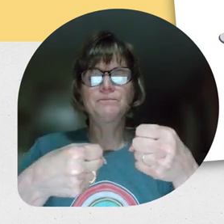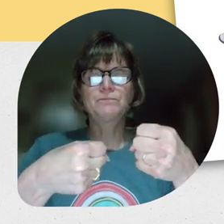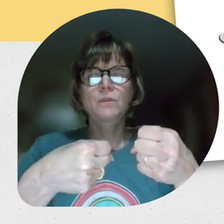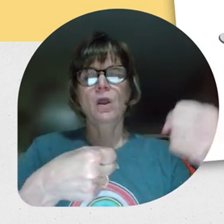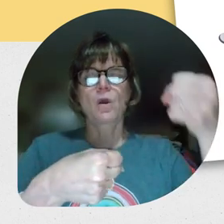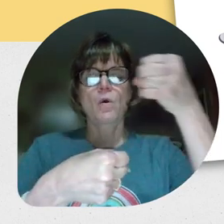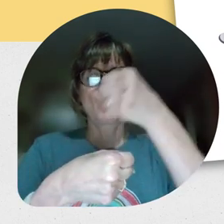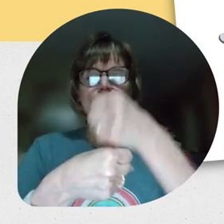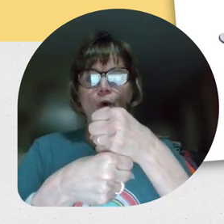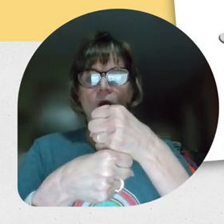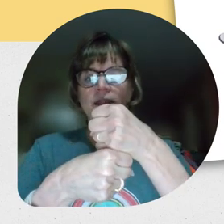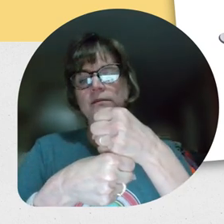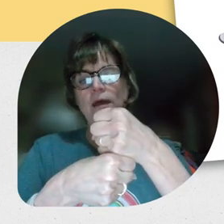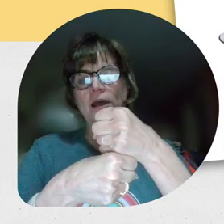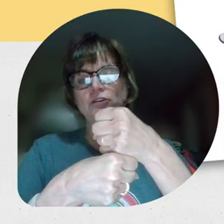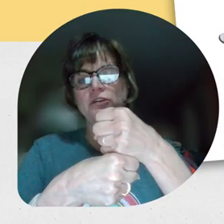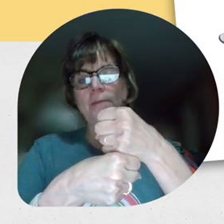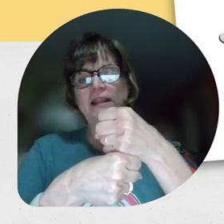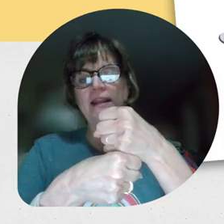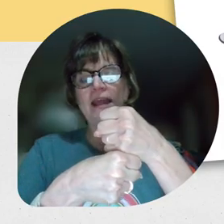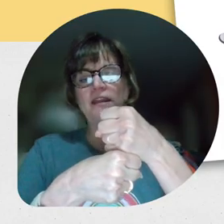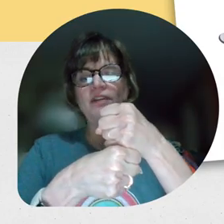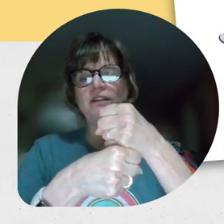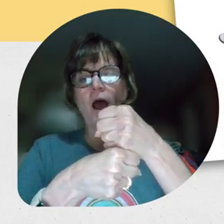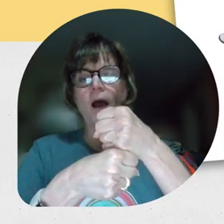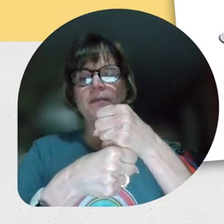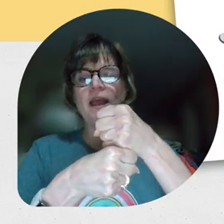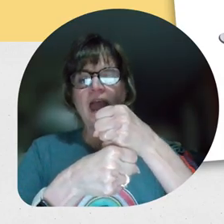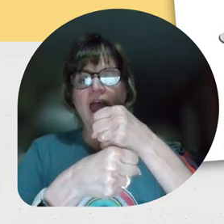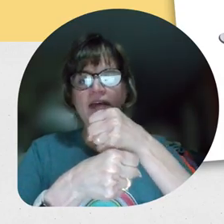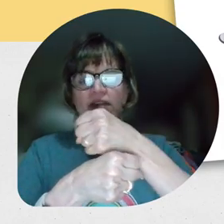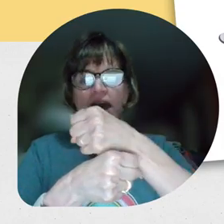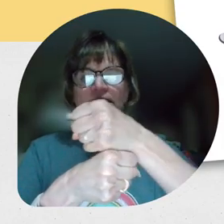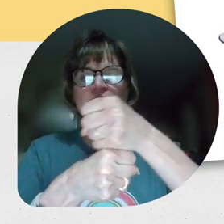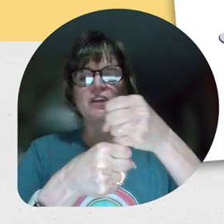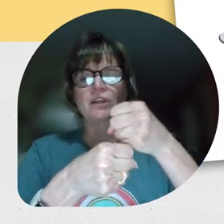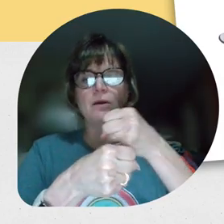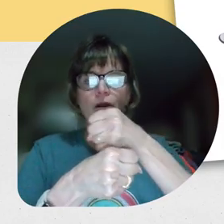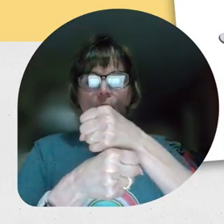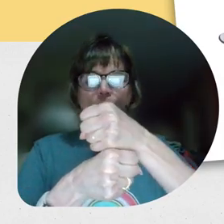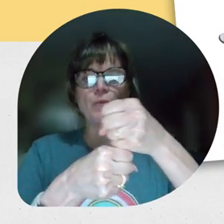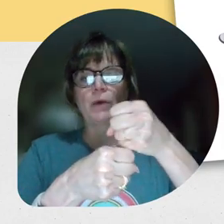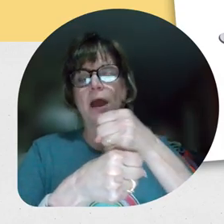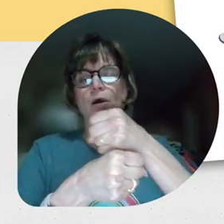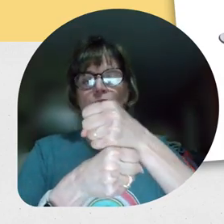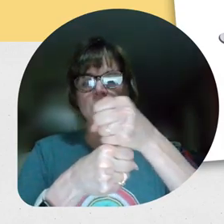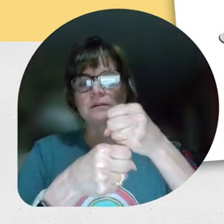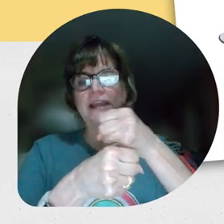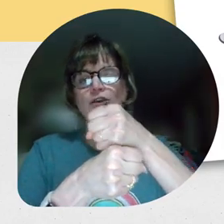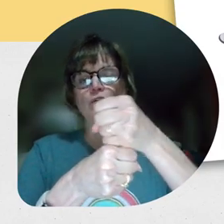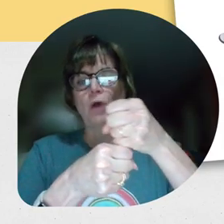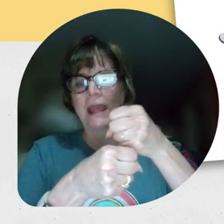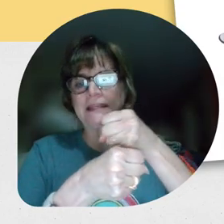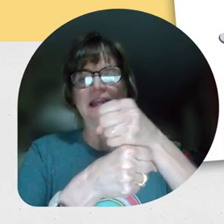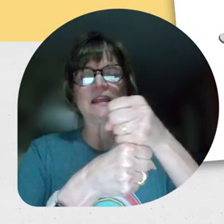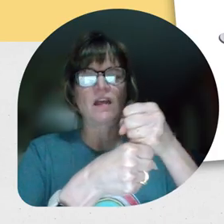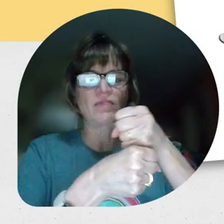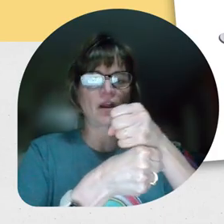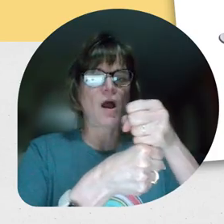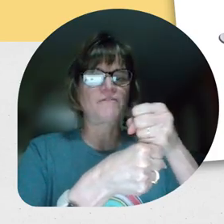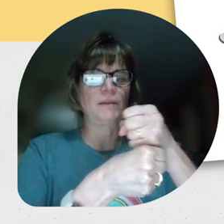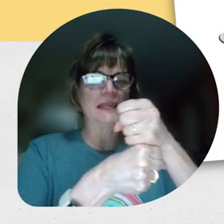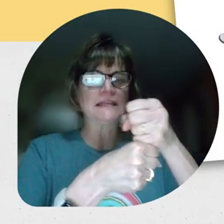side. One, your dominant hand on the top, and then it's going to go around like you're